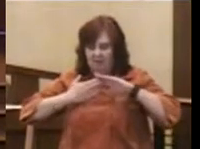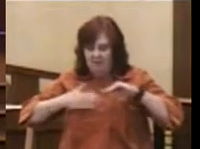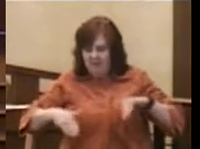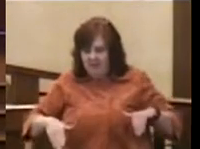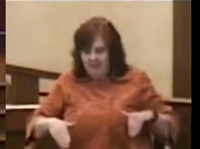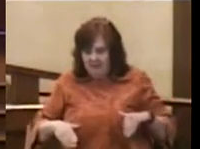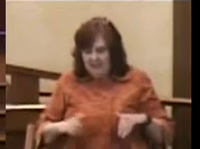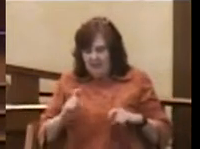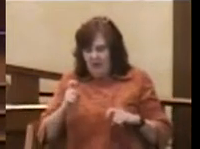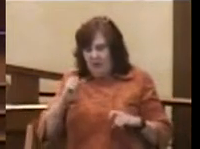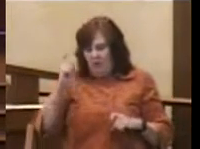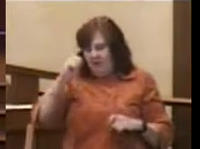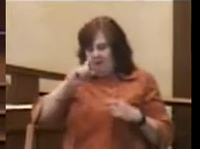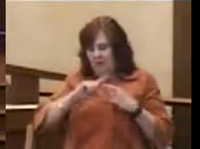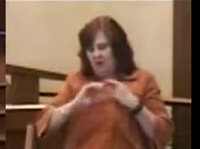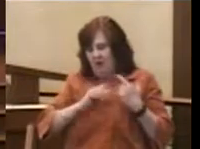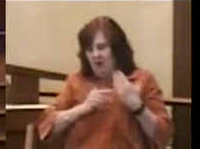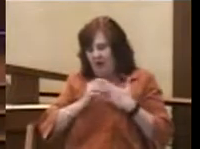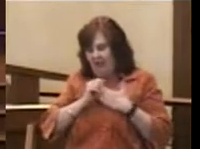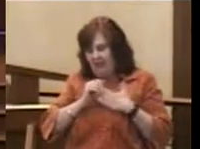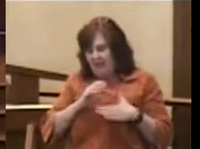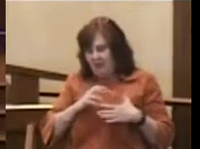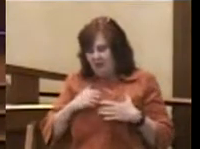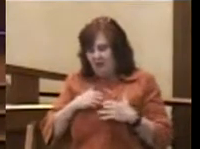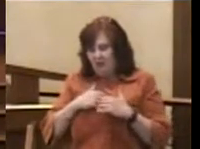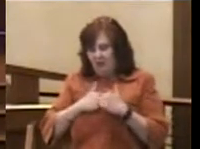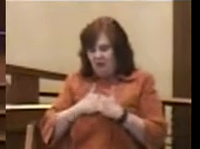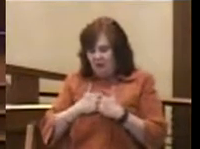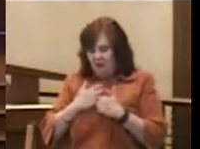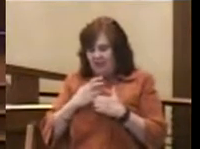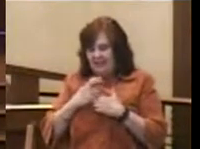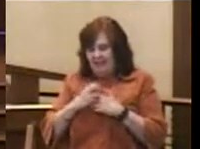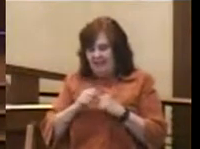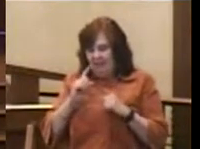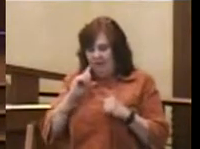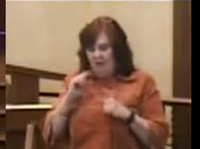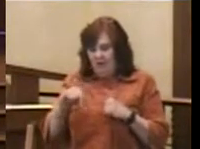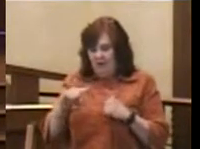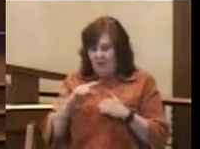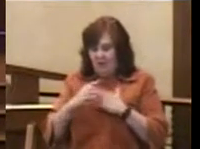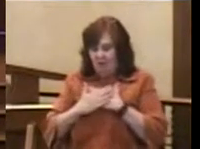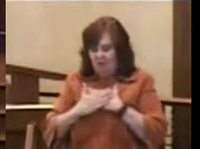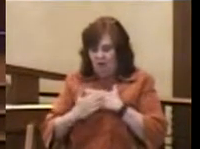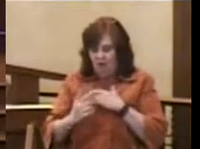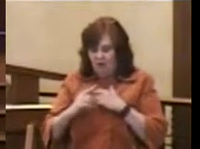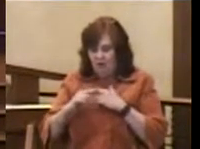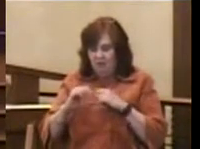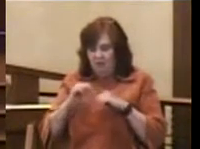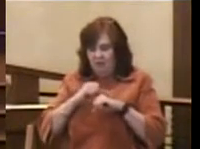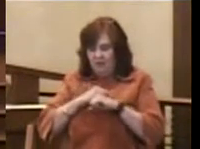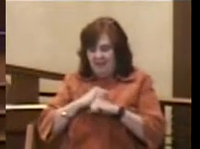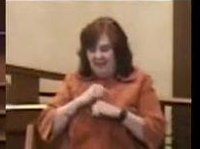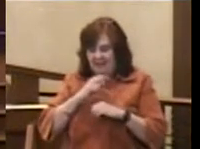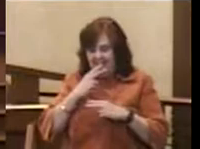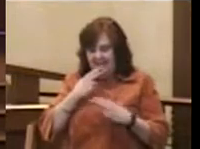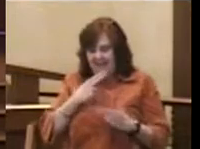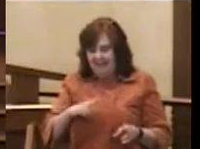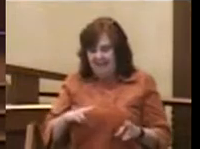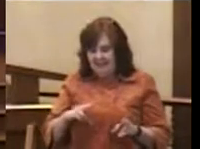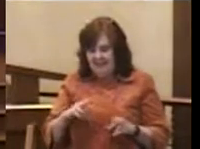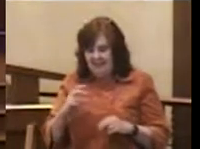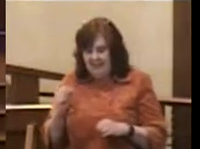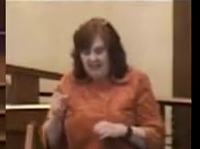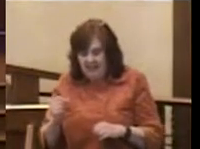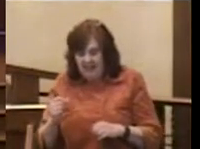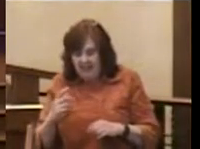Grant wisdom to our leaders, courage, and safety for those called upon to protect the innocent, and fruitful